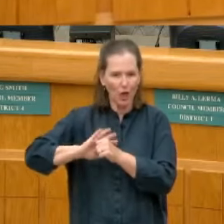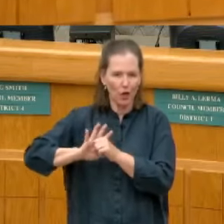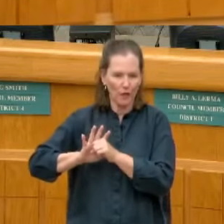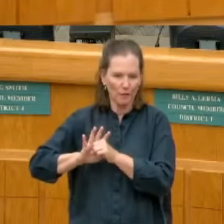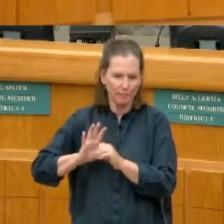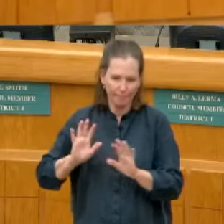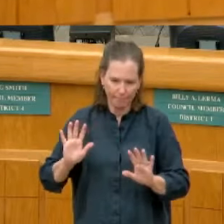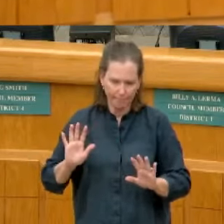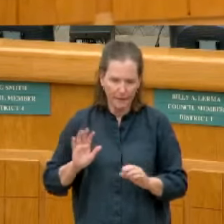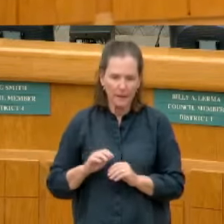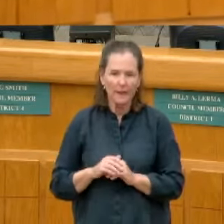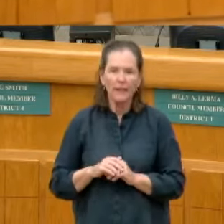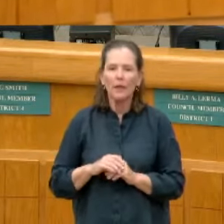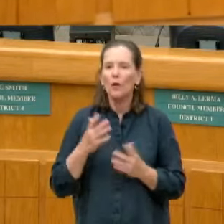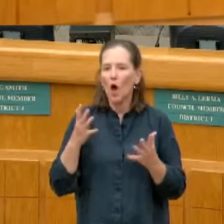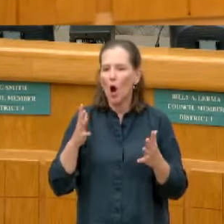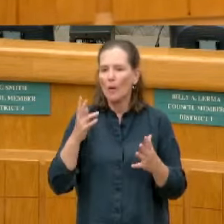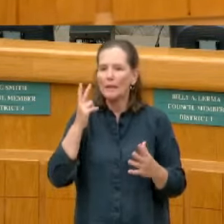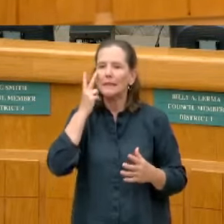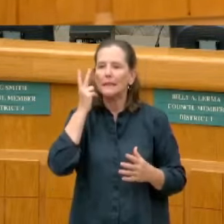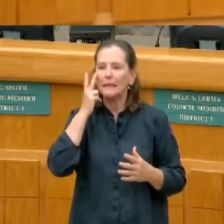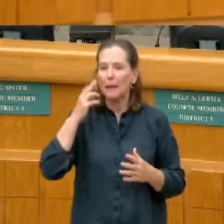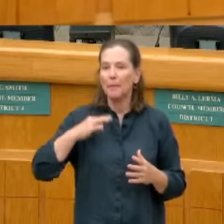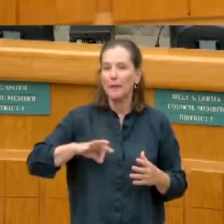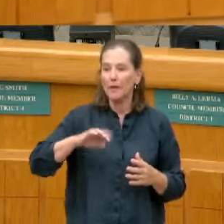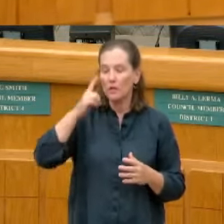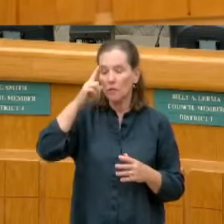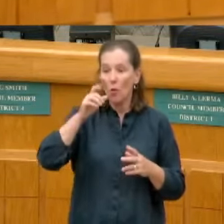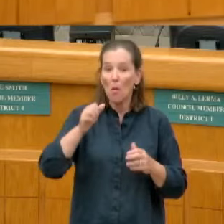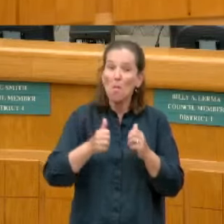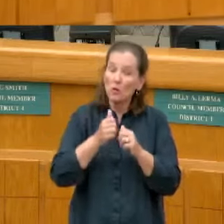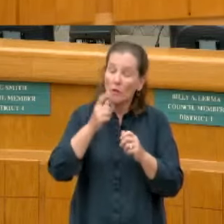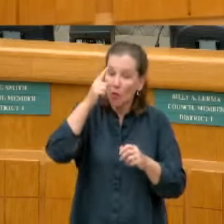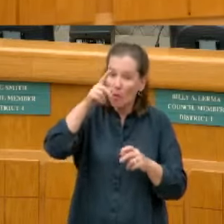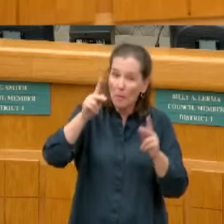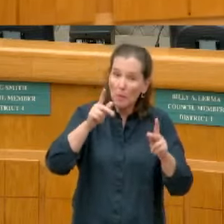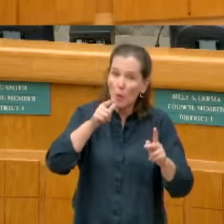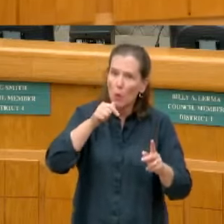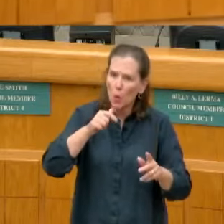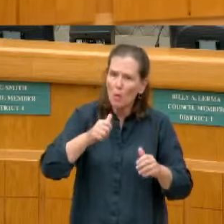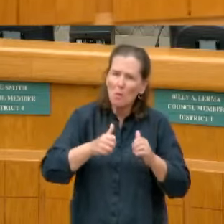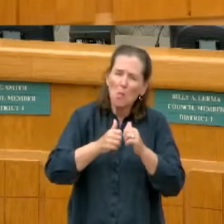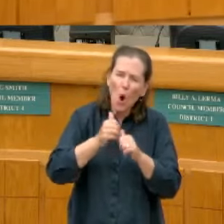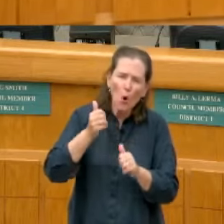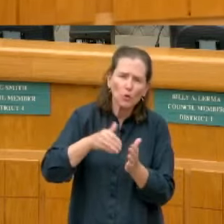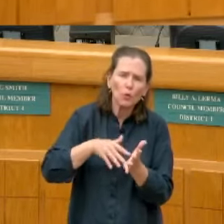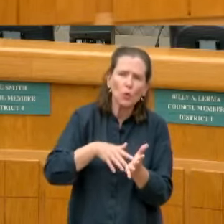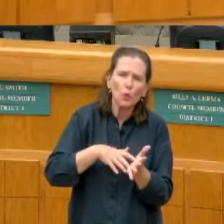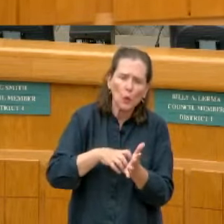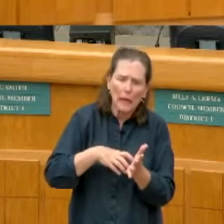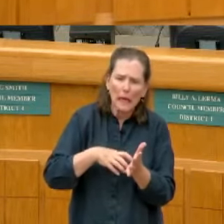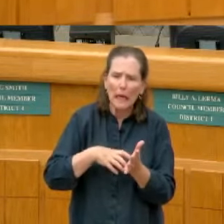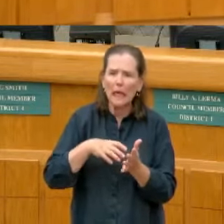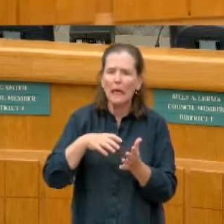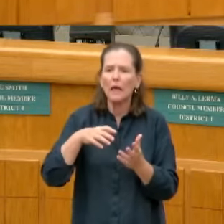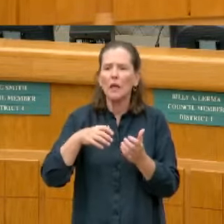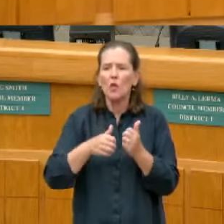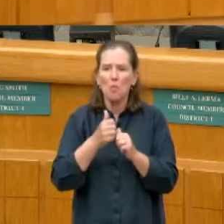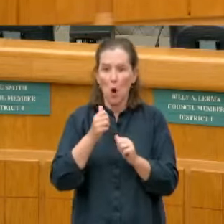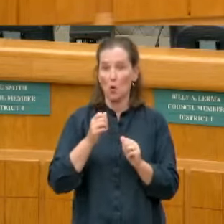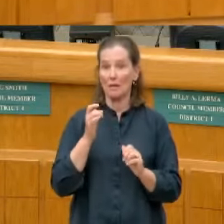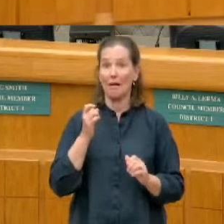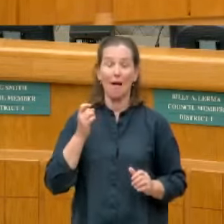already seeing the benefits, particular to the most vulnerable. And I want you to look and listen when Annette comes up and talks to you